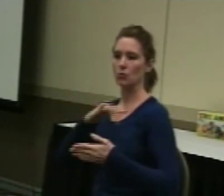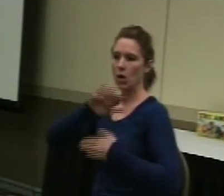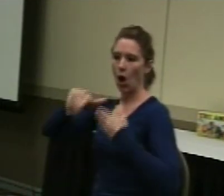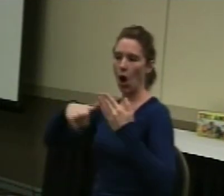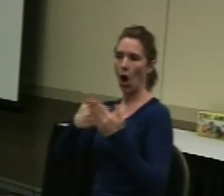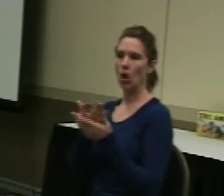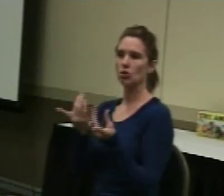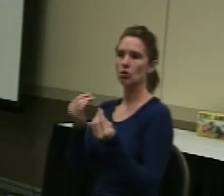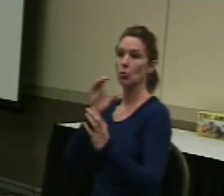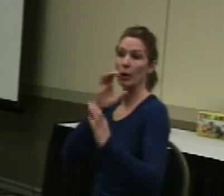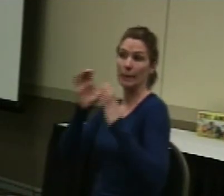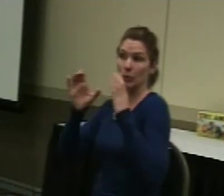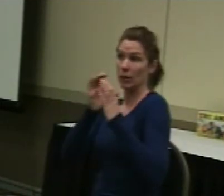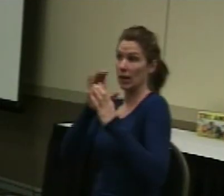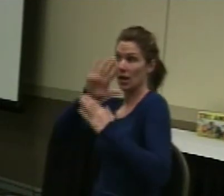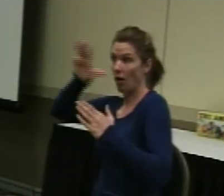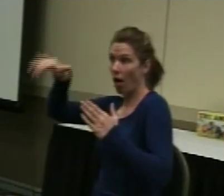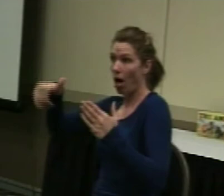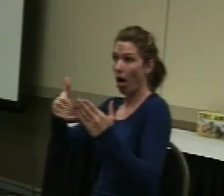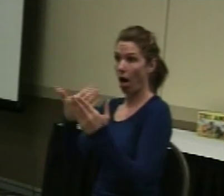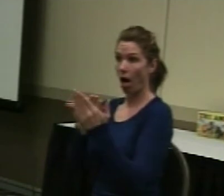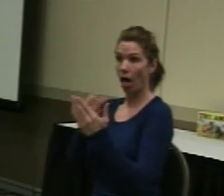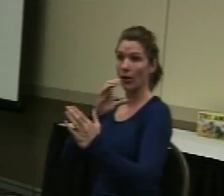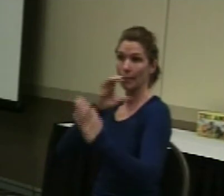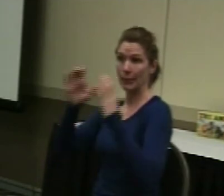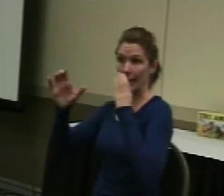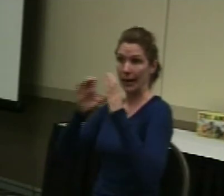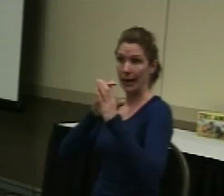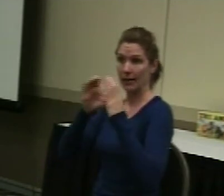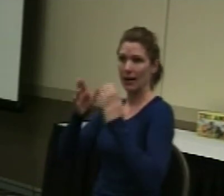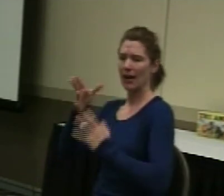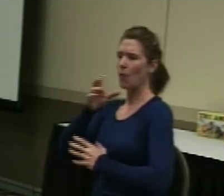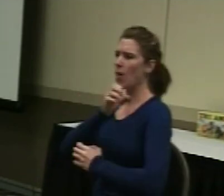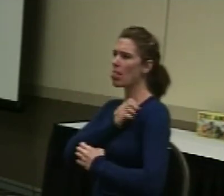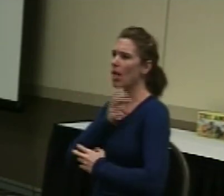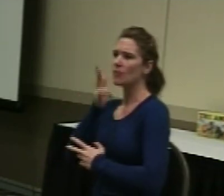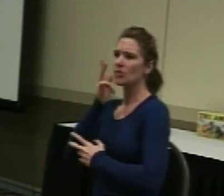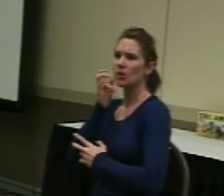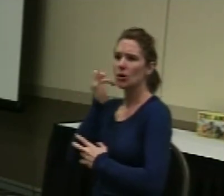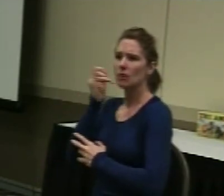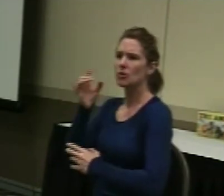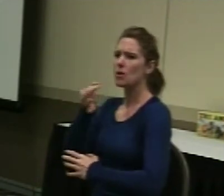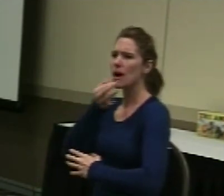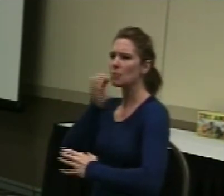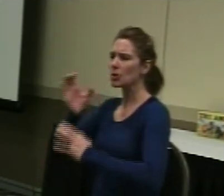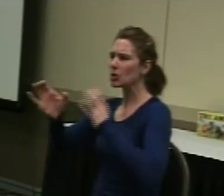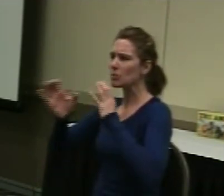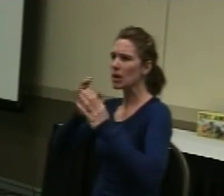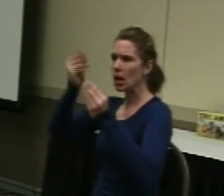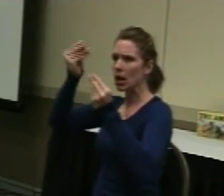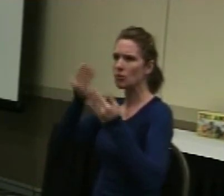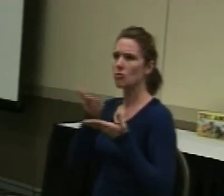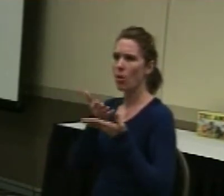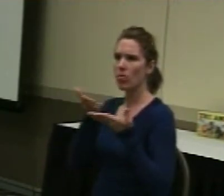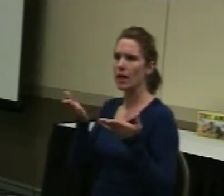we communicate. And I would love to hear those of you who are experts on communication tell us things like,